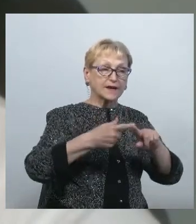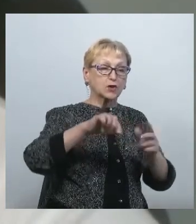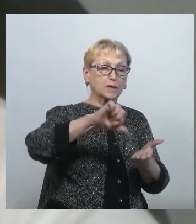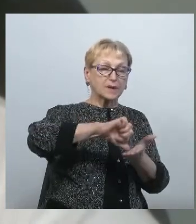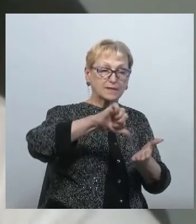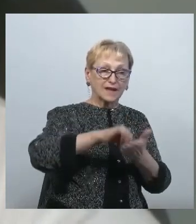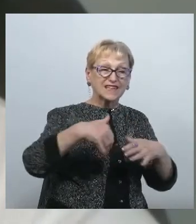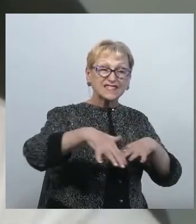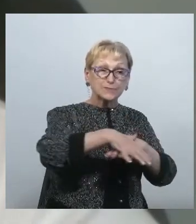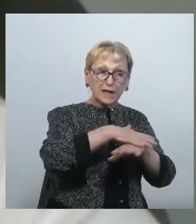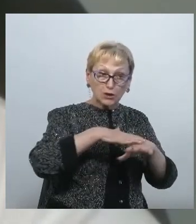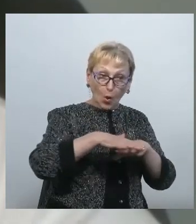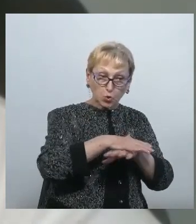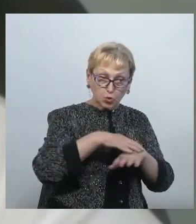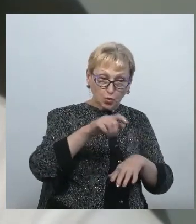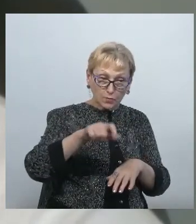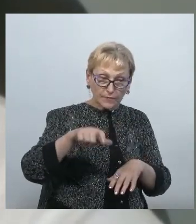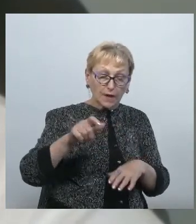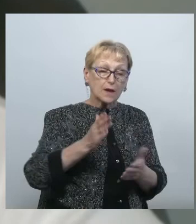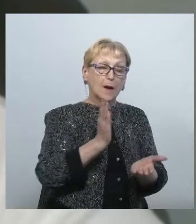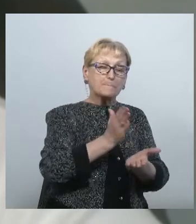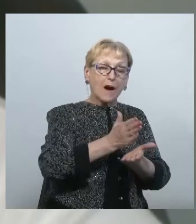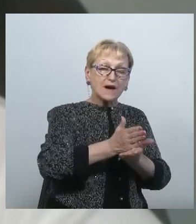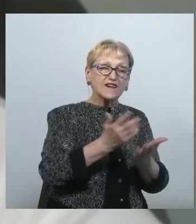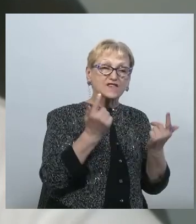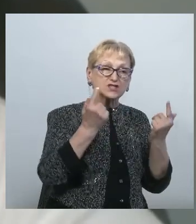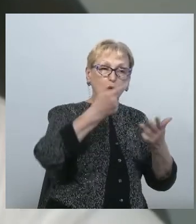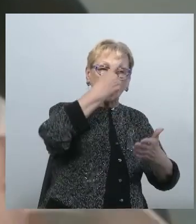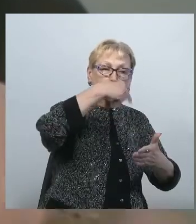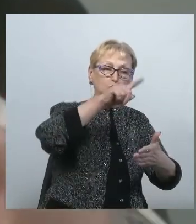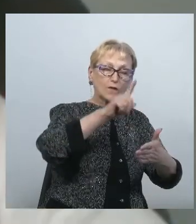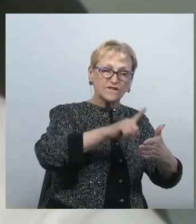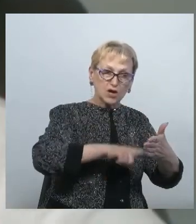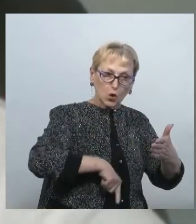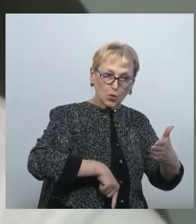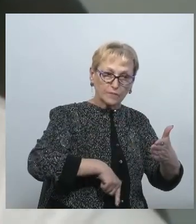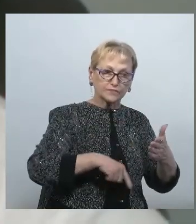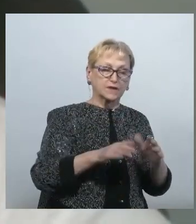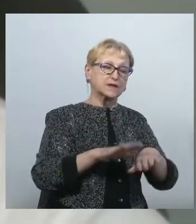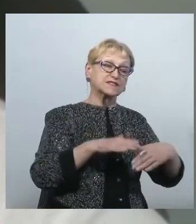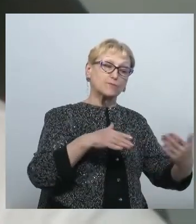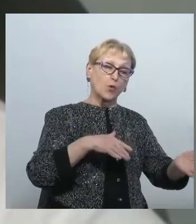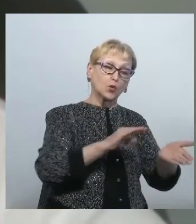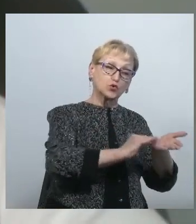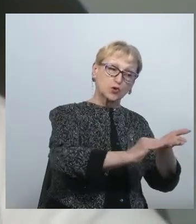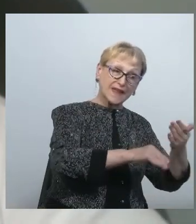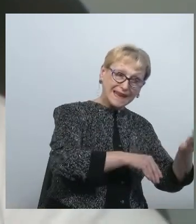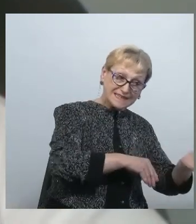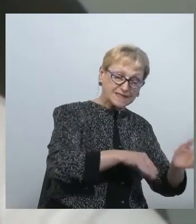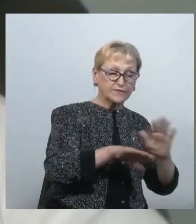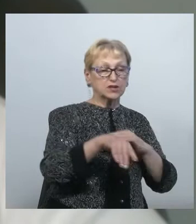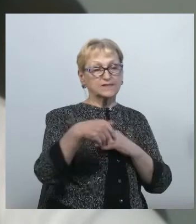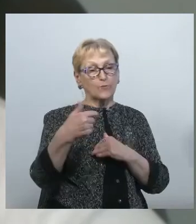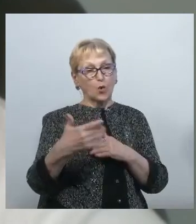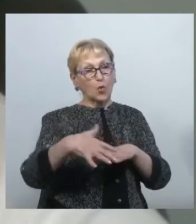self-regulation to have a high level of trust and a high level of awareness